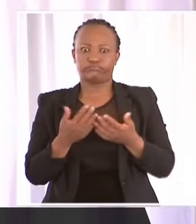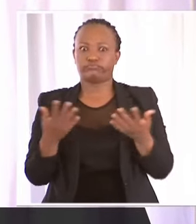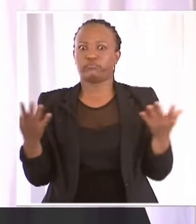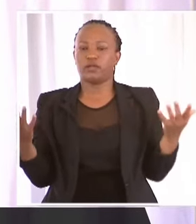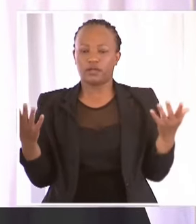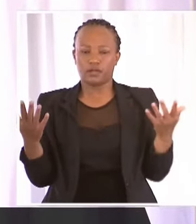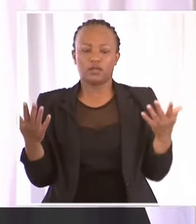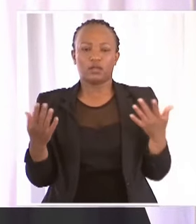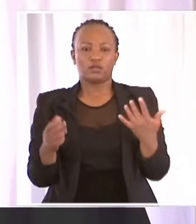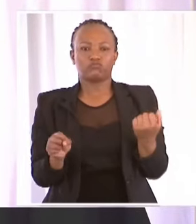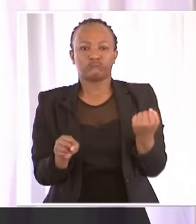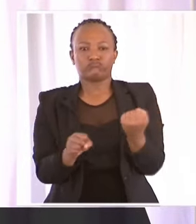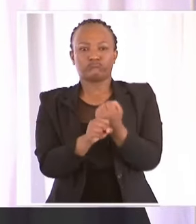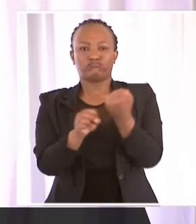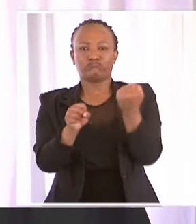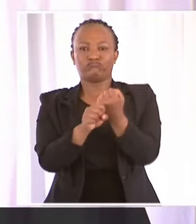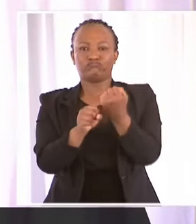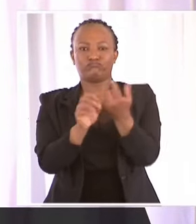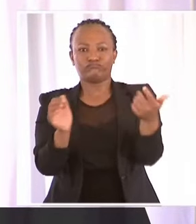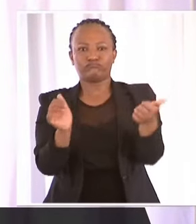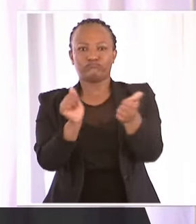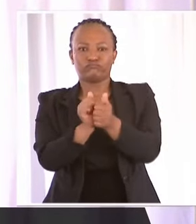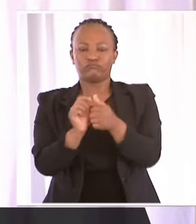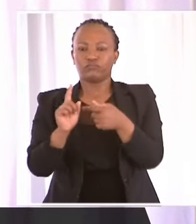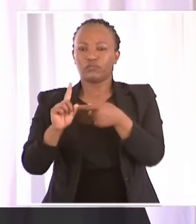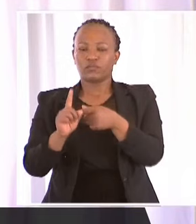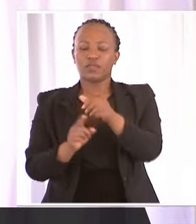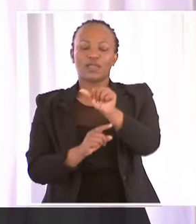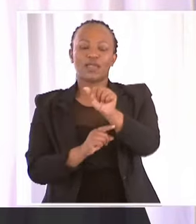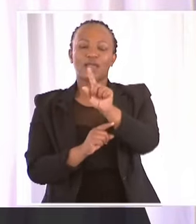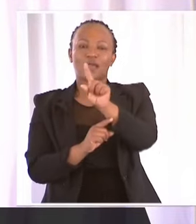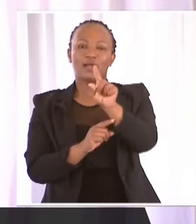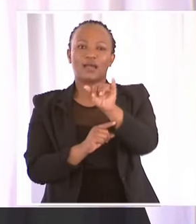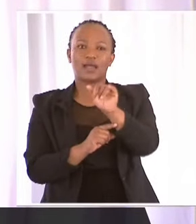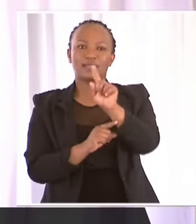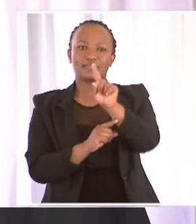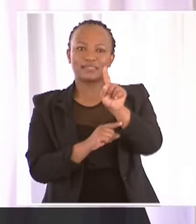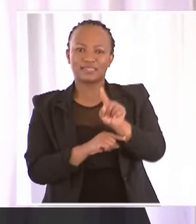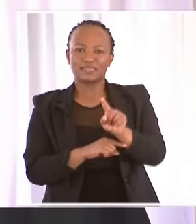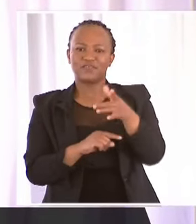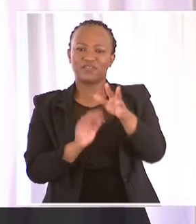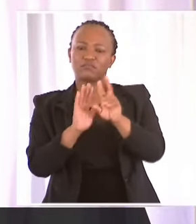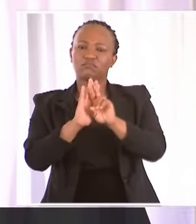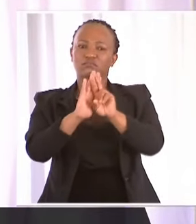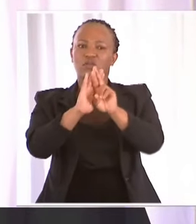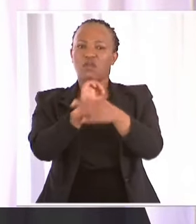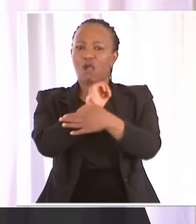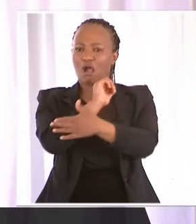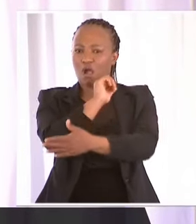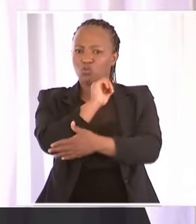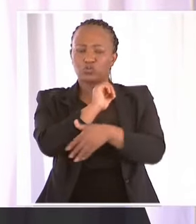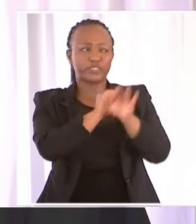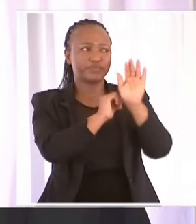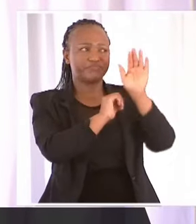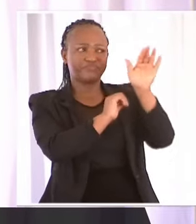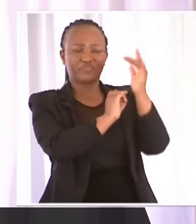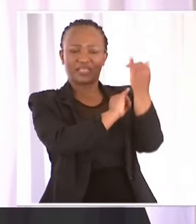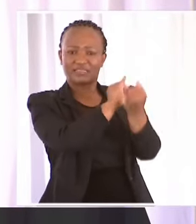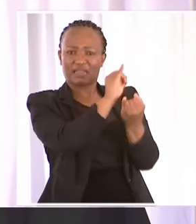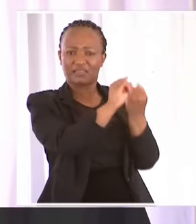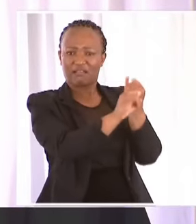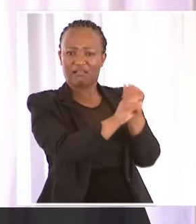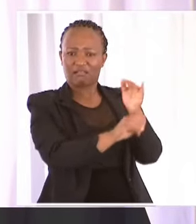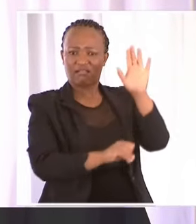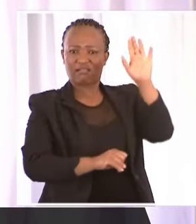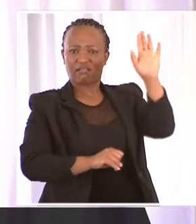with Comrade Aziz to represent our country abroad, who had the privilege of being